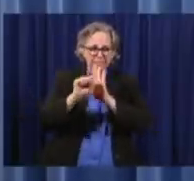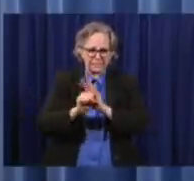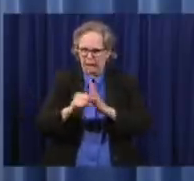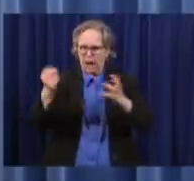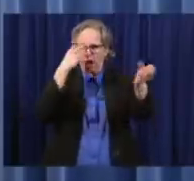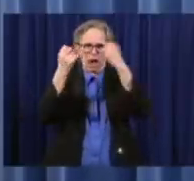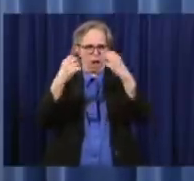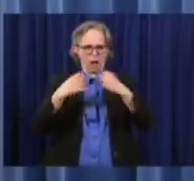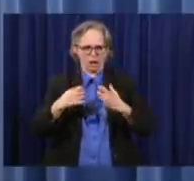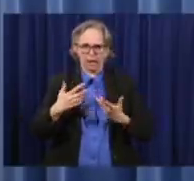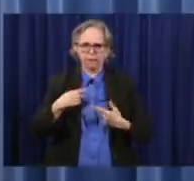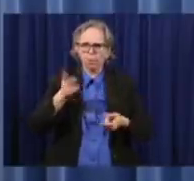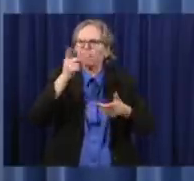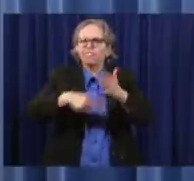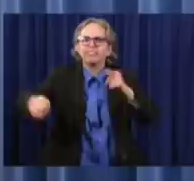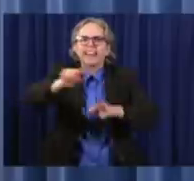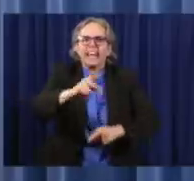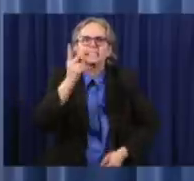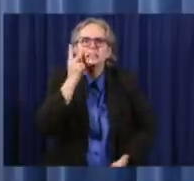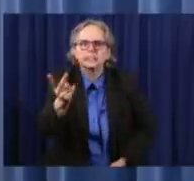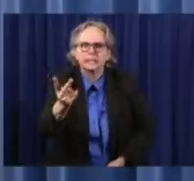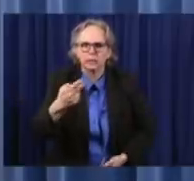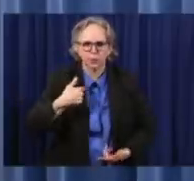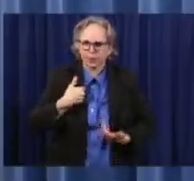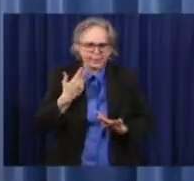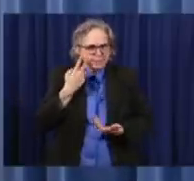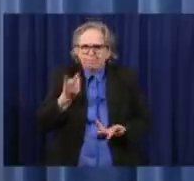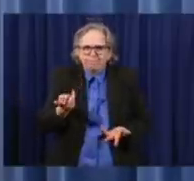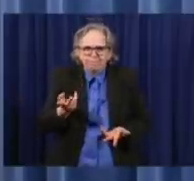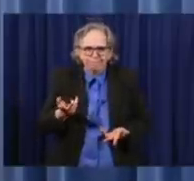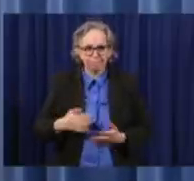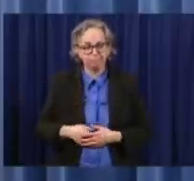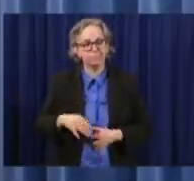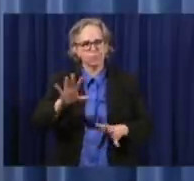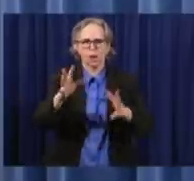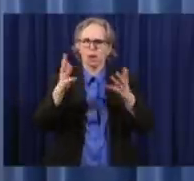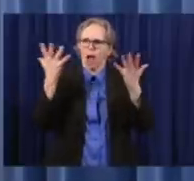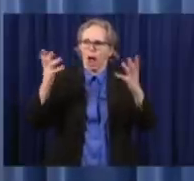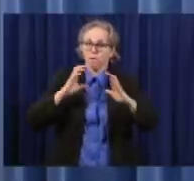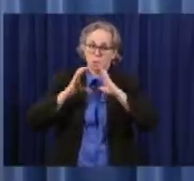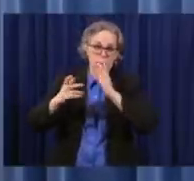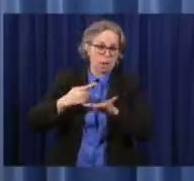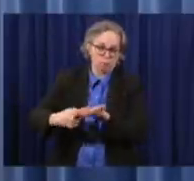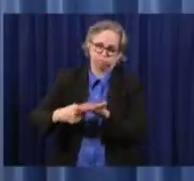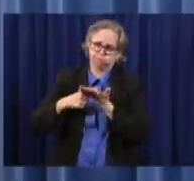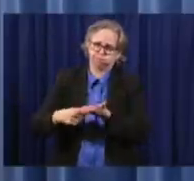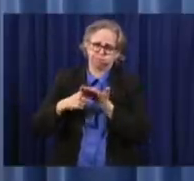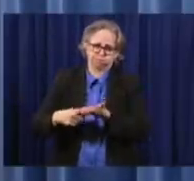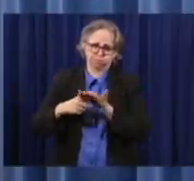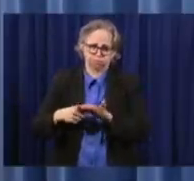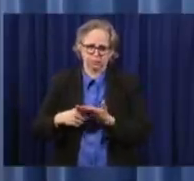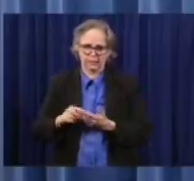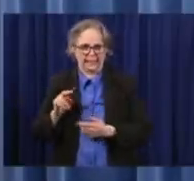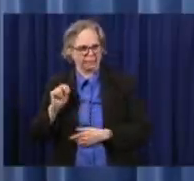see a problem. I mean, so much of this never makes the news, and it, you know, might not even be controversial, but I'll get a call, hey, we had a